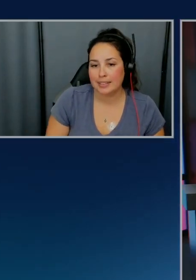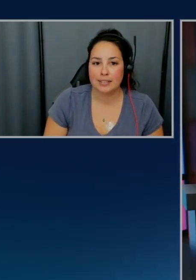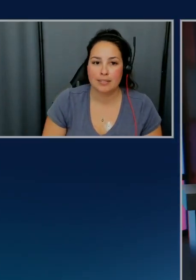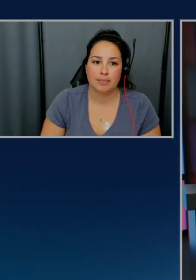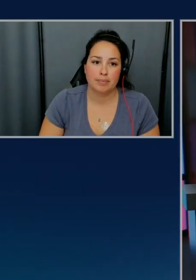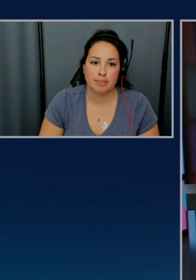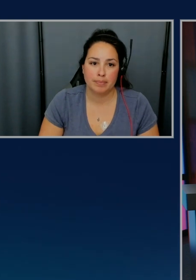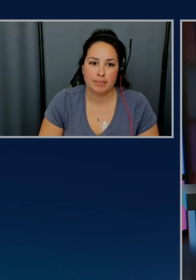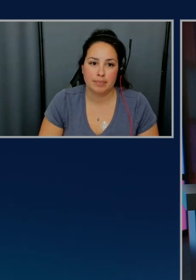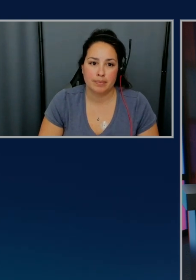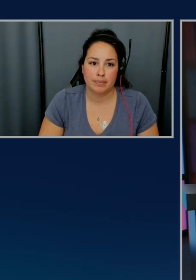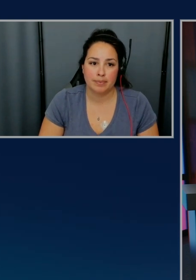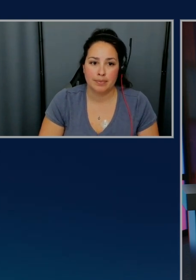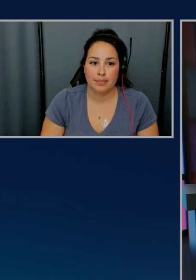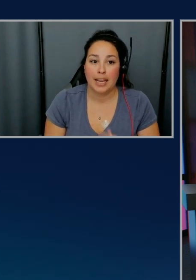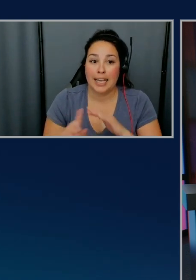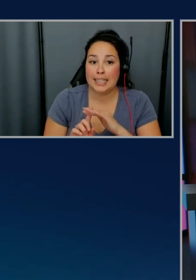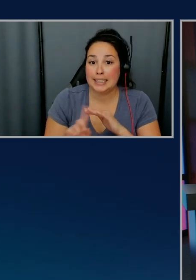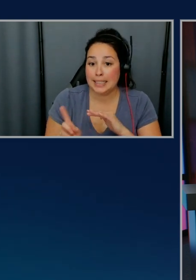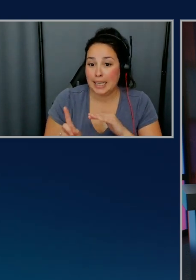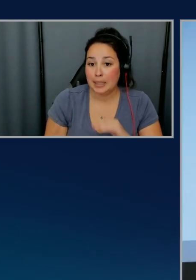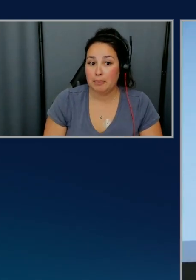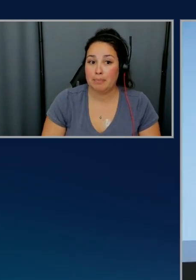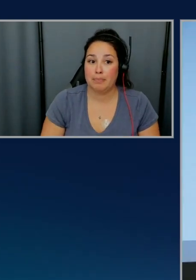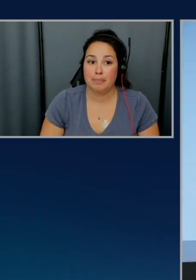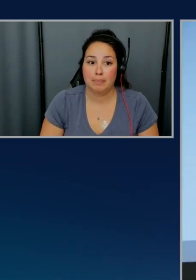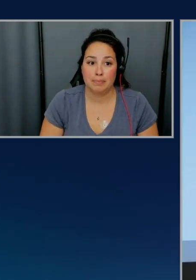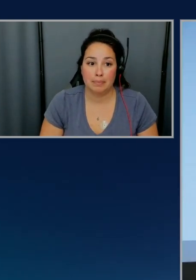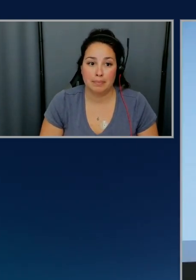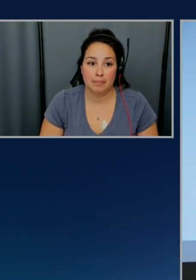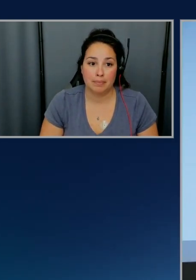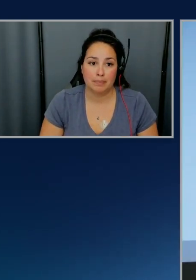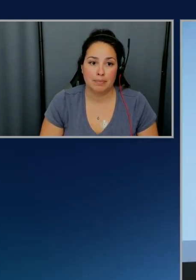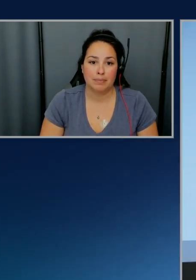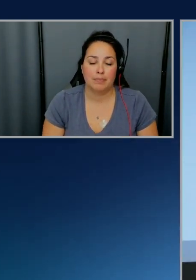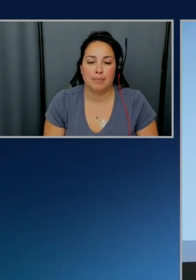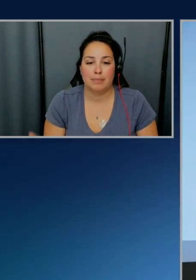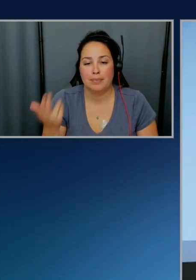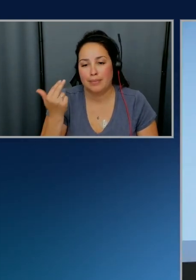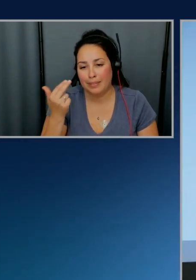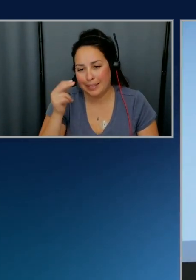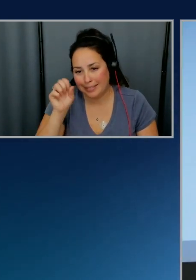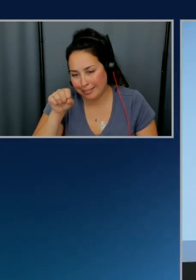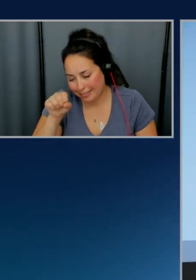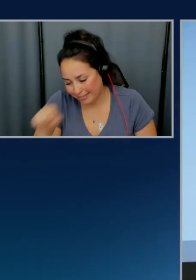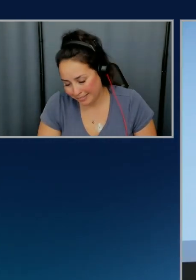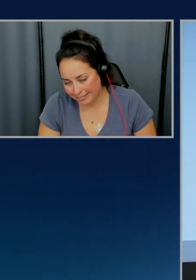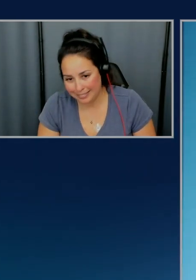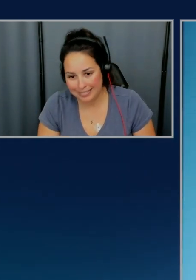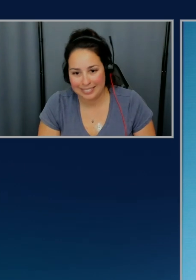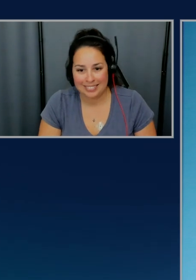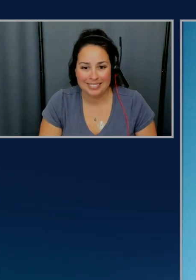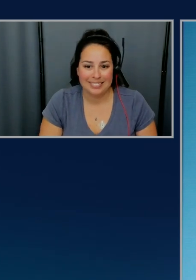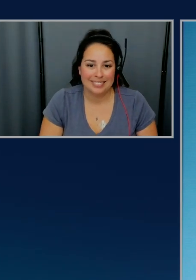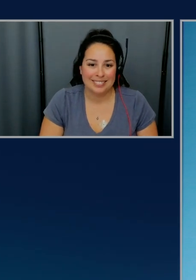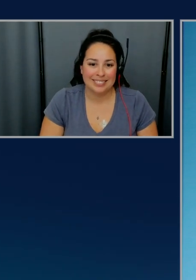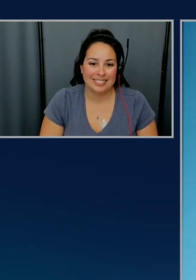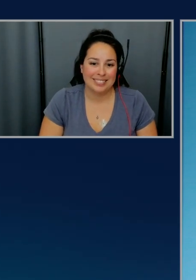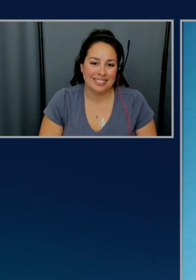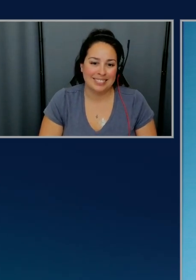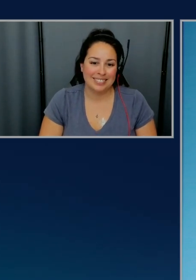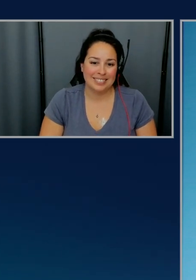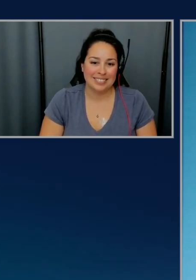Yeah, I think you have to hit the escape button because you're full screen. Right. I think we did. I